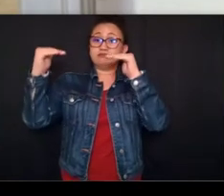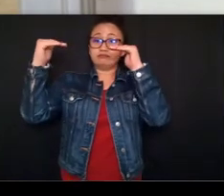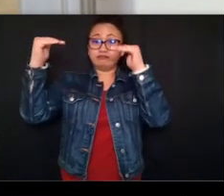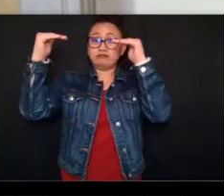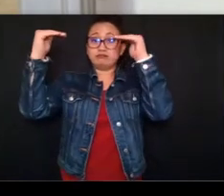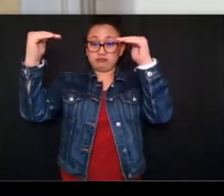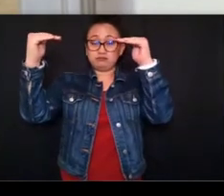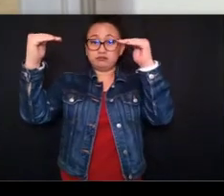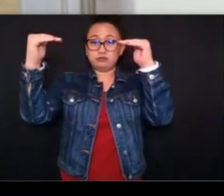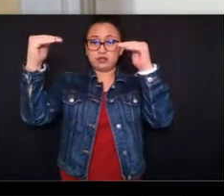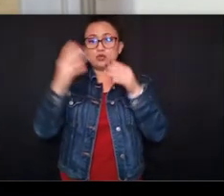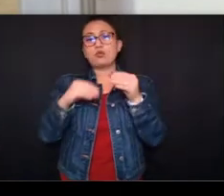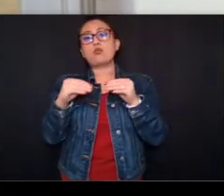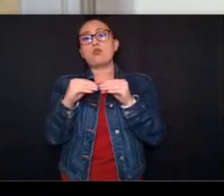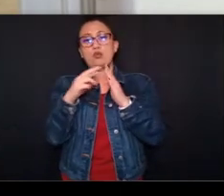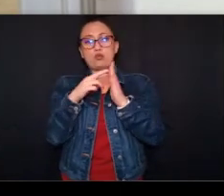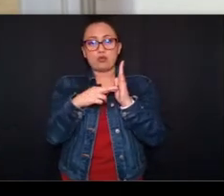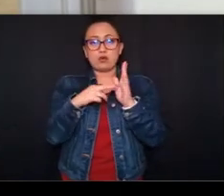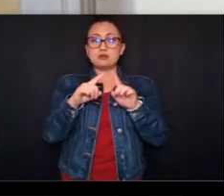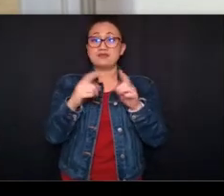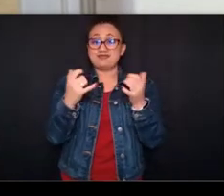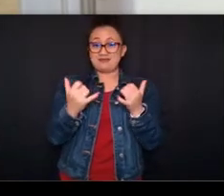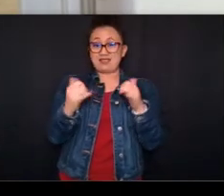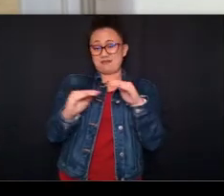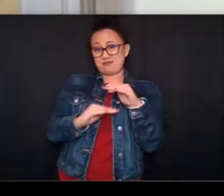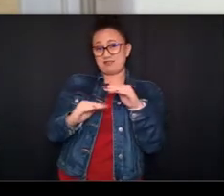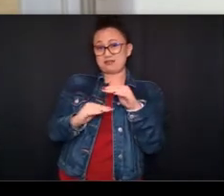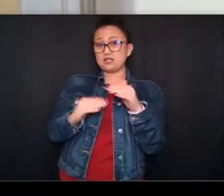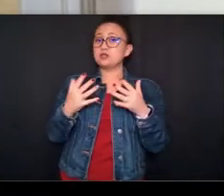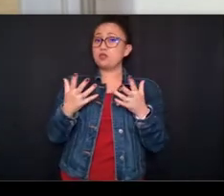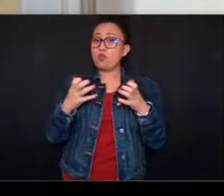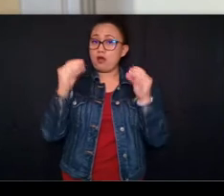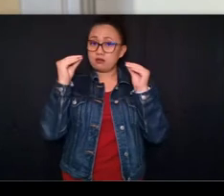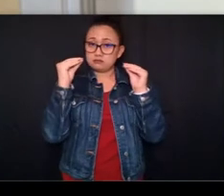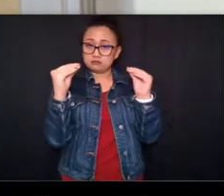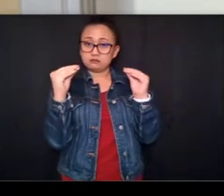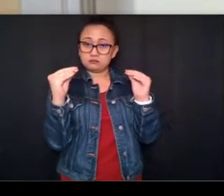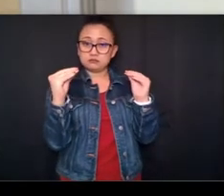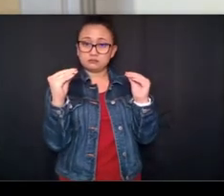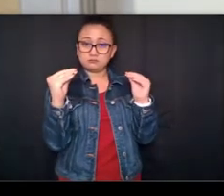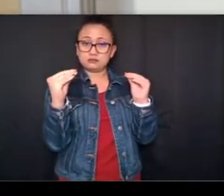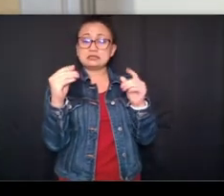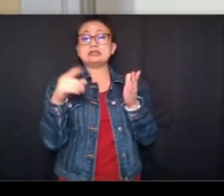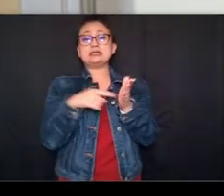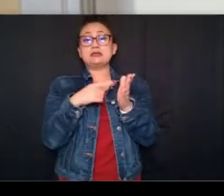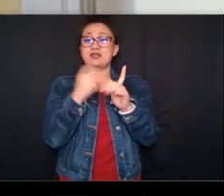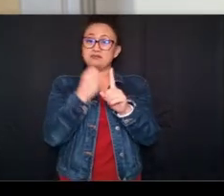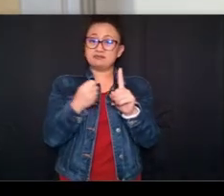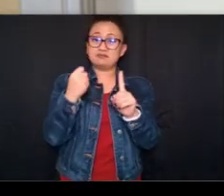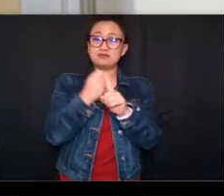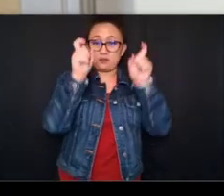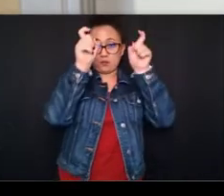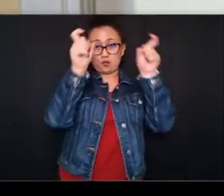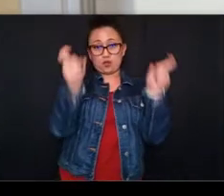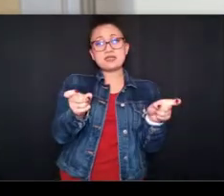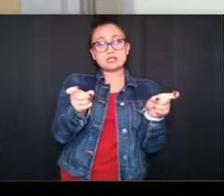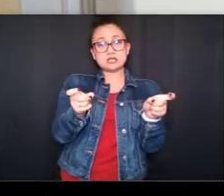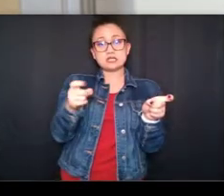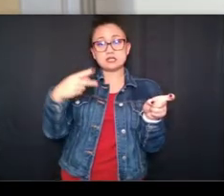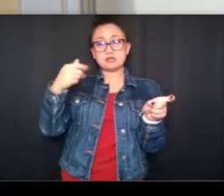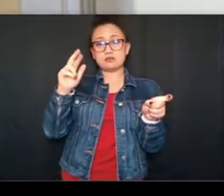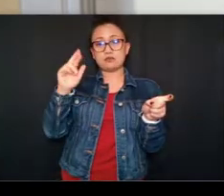math. But right now at this level, what we're trying to do is we're trying to show you that sometimes you'll run into these things called parentheses when you're solving problems. I'm going to